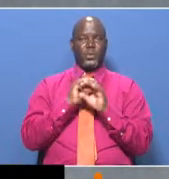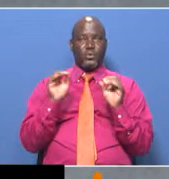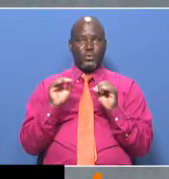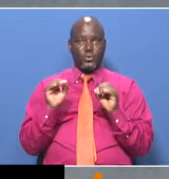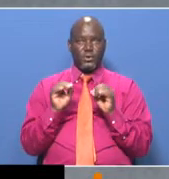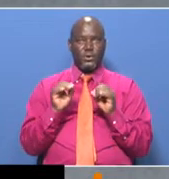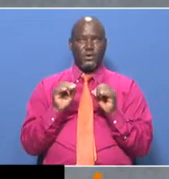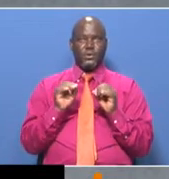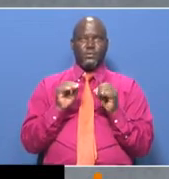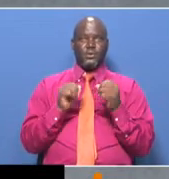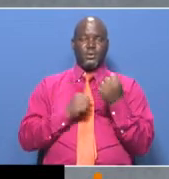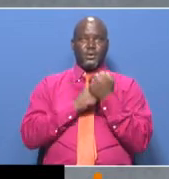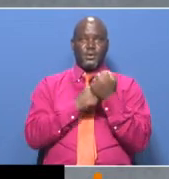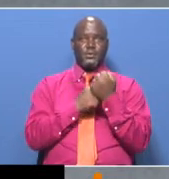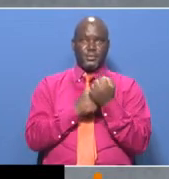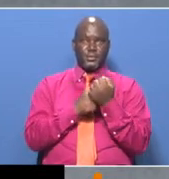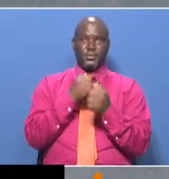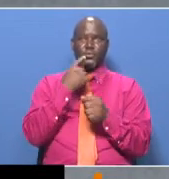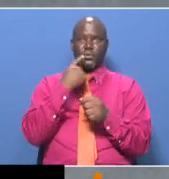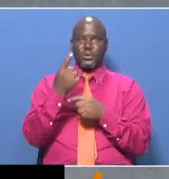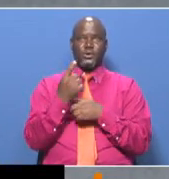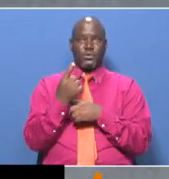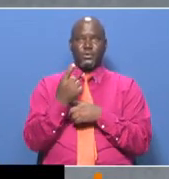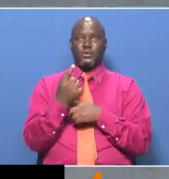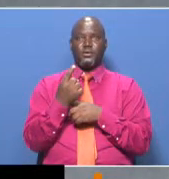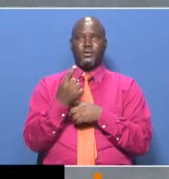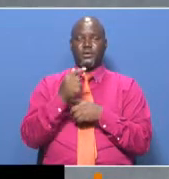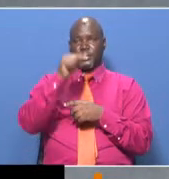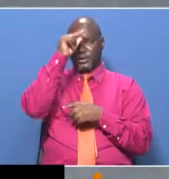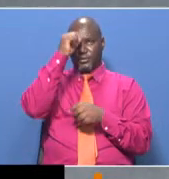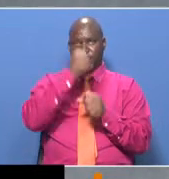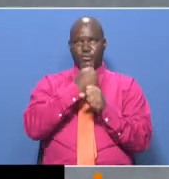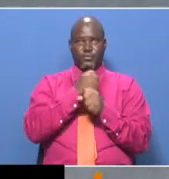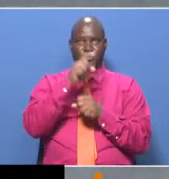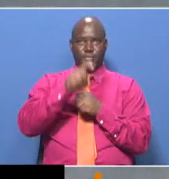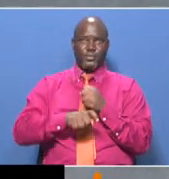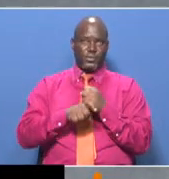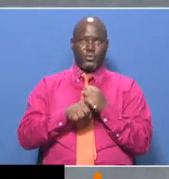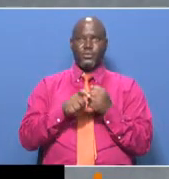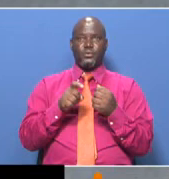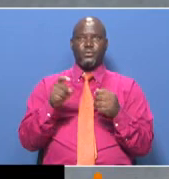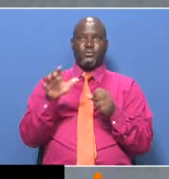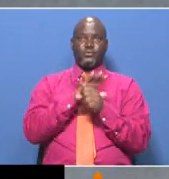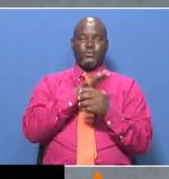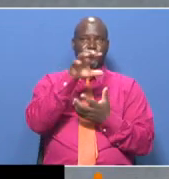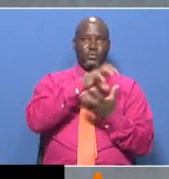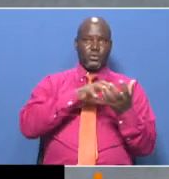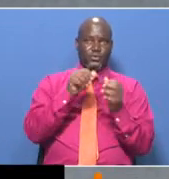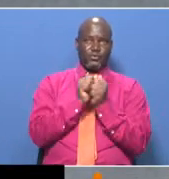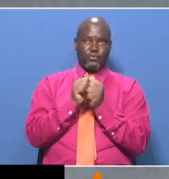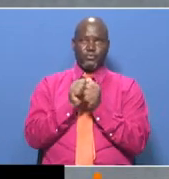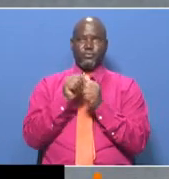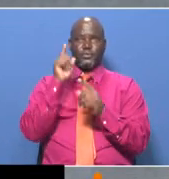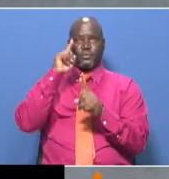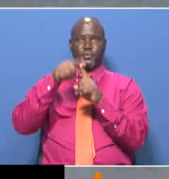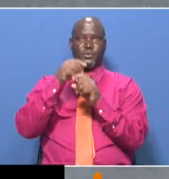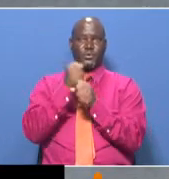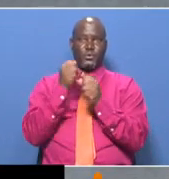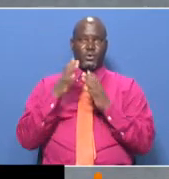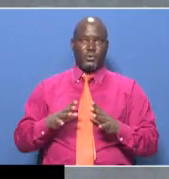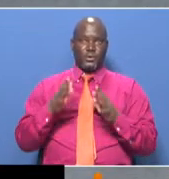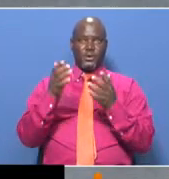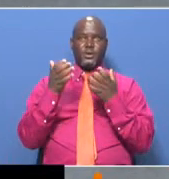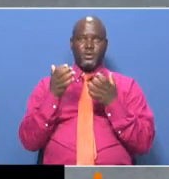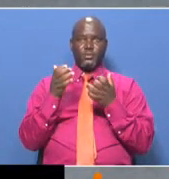did not assist the workers as it should have. The government did this in order to tactfully confuse the disenchanted workers and lead